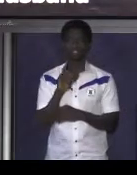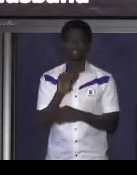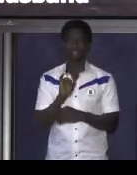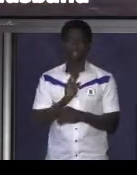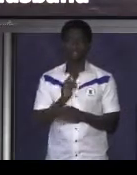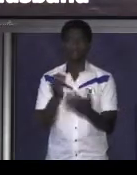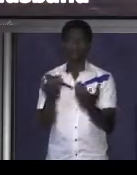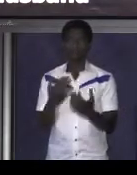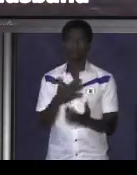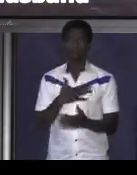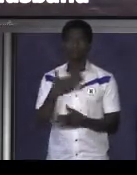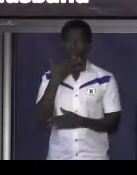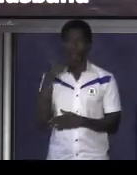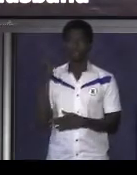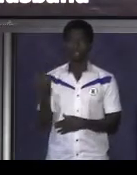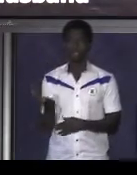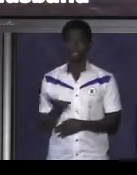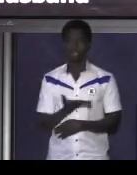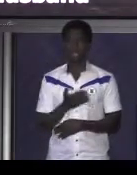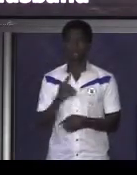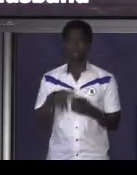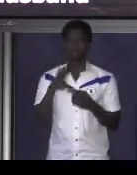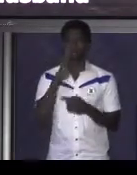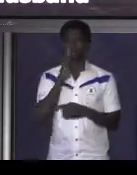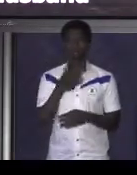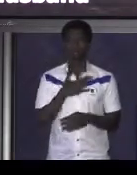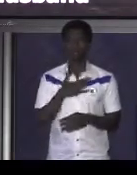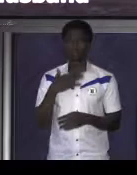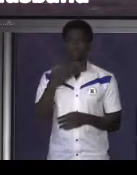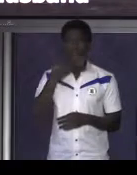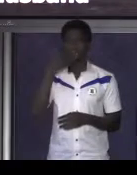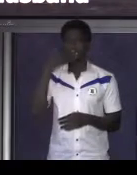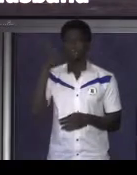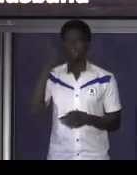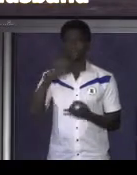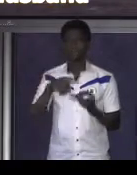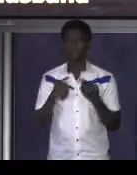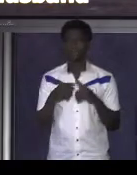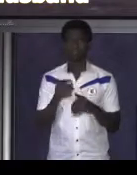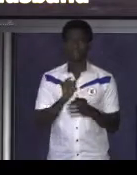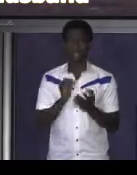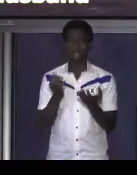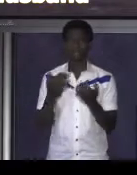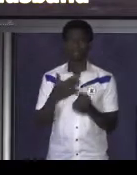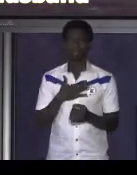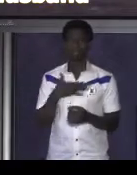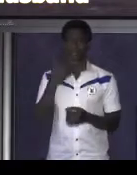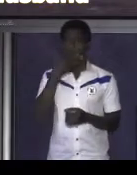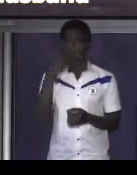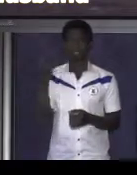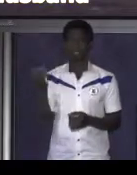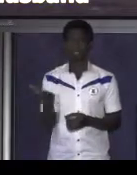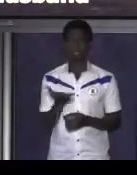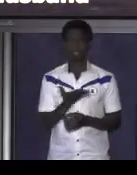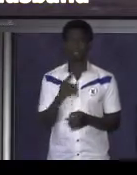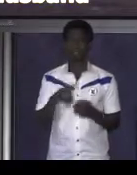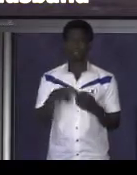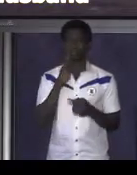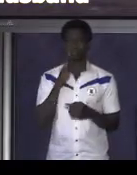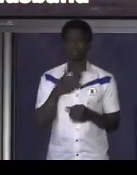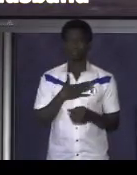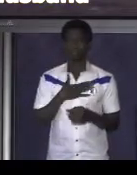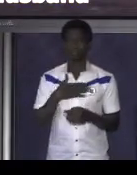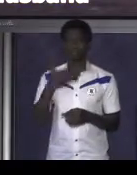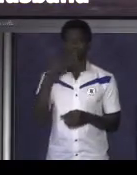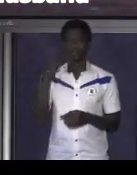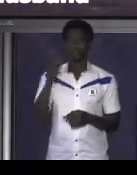I want my better half to be my best friend. I want my better half to be my best